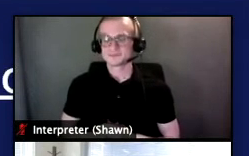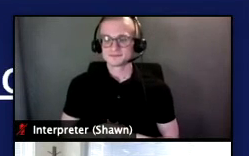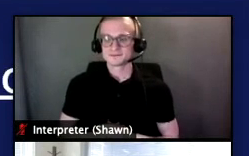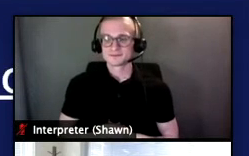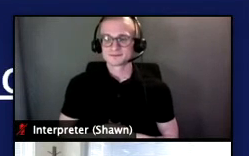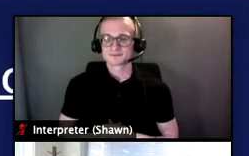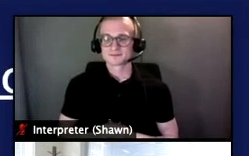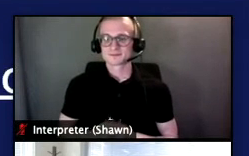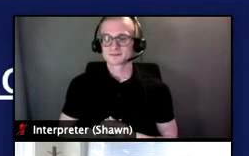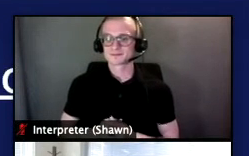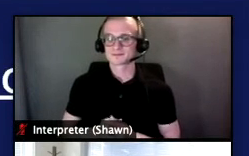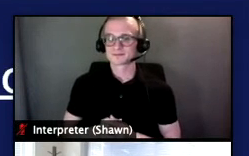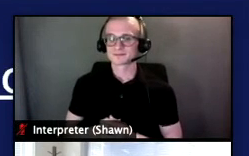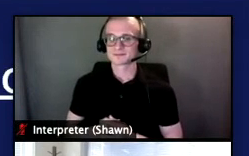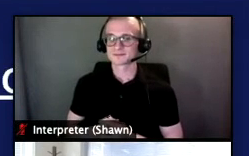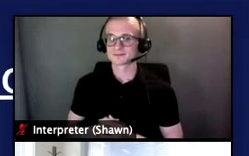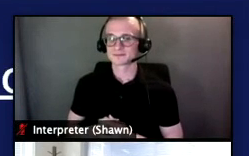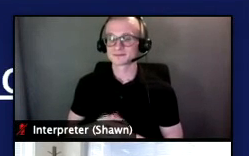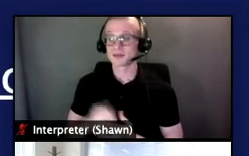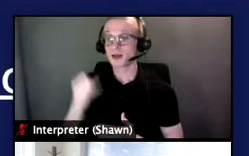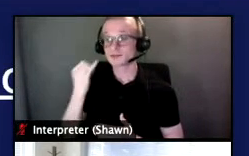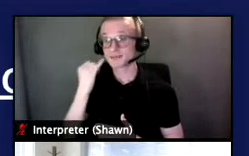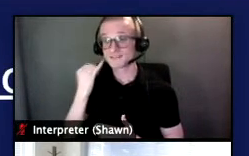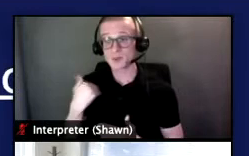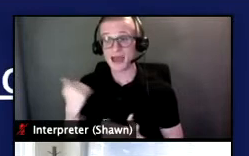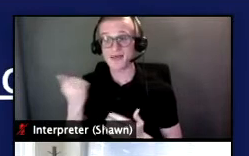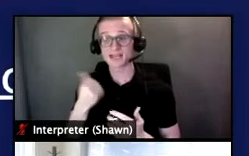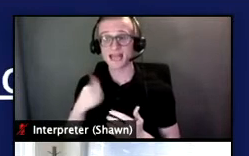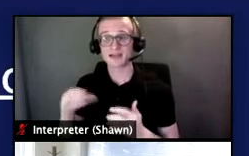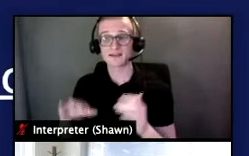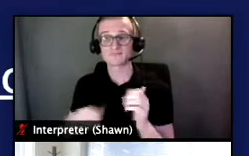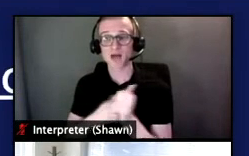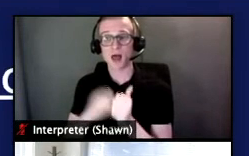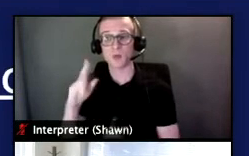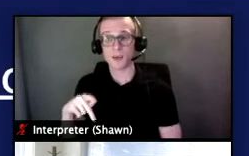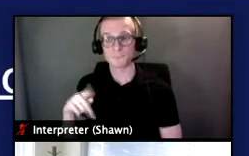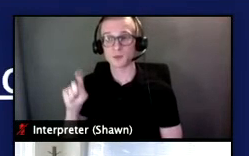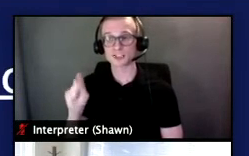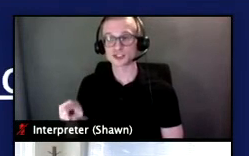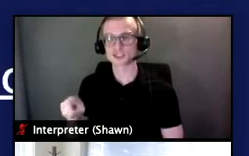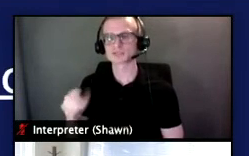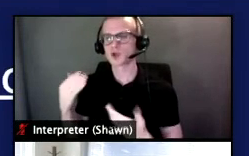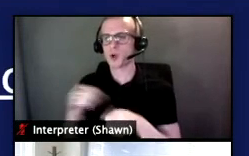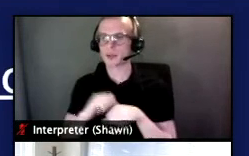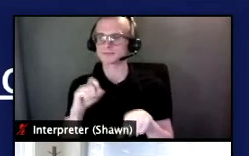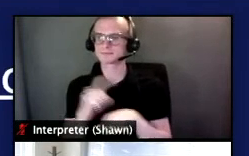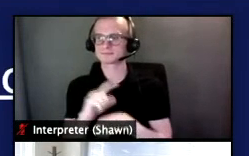Great, and then if you have any additional follow-up, go ahead and shoot that over to